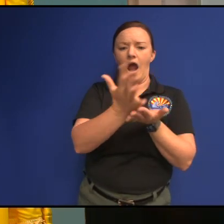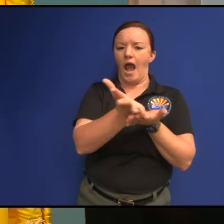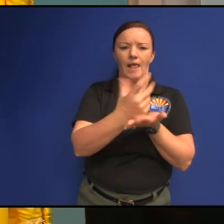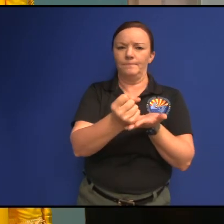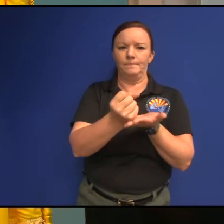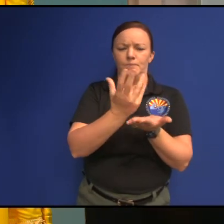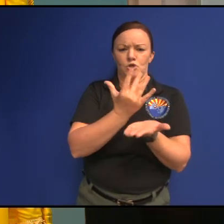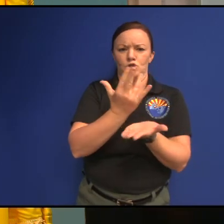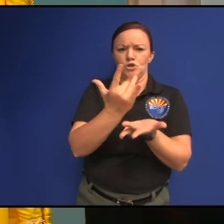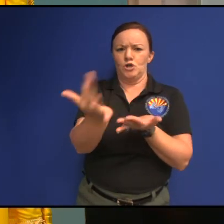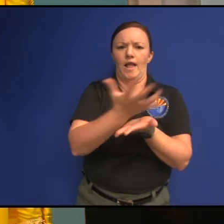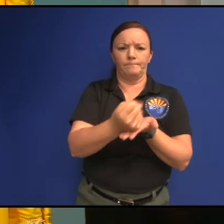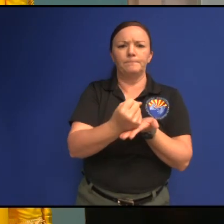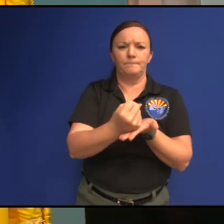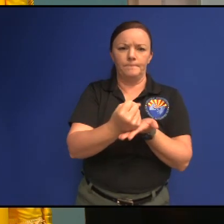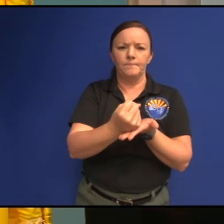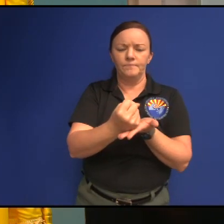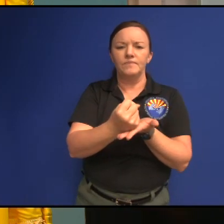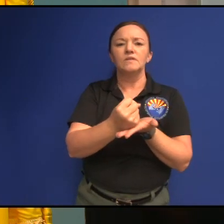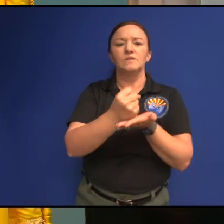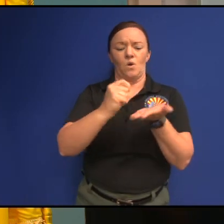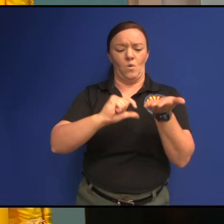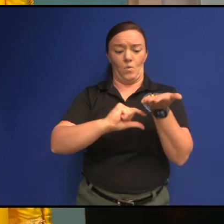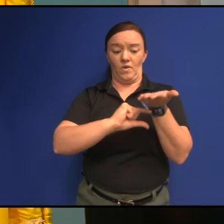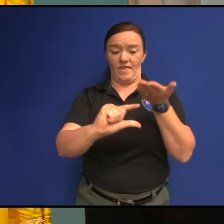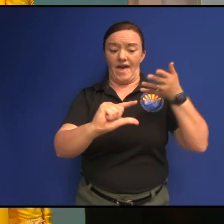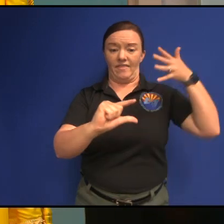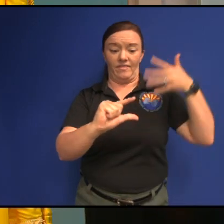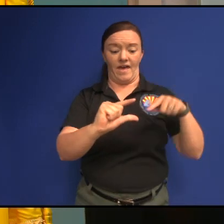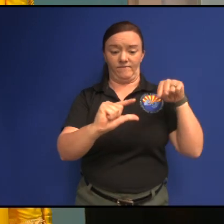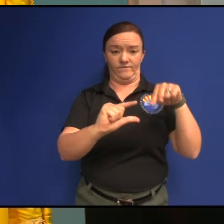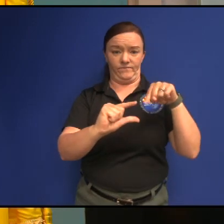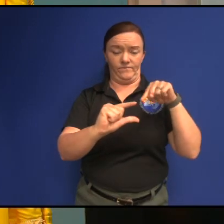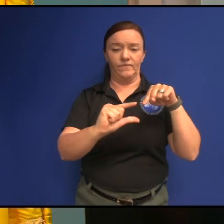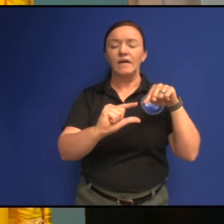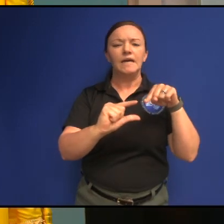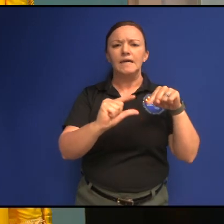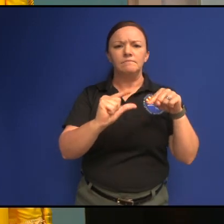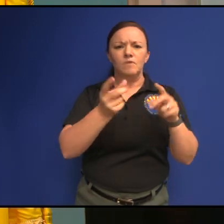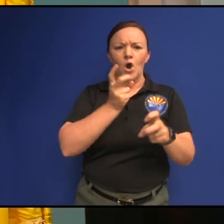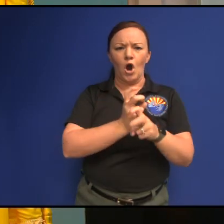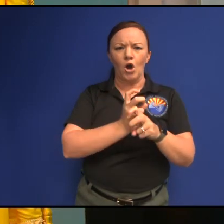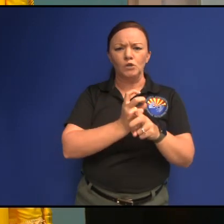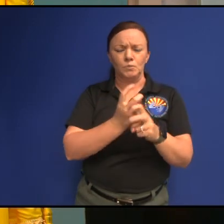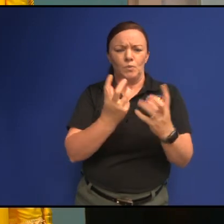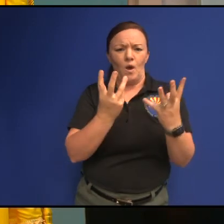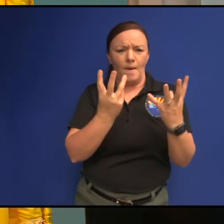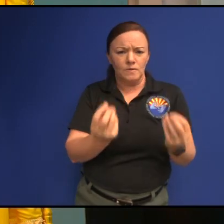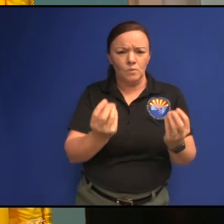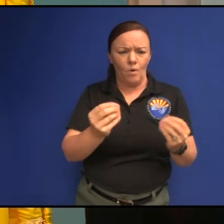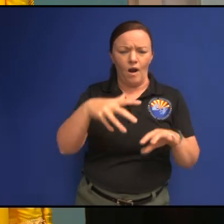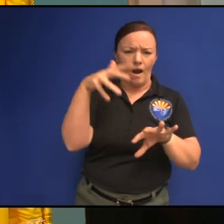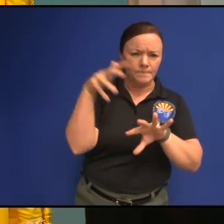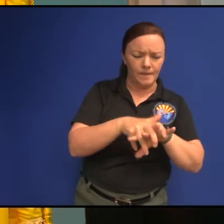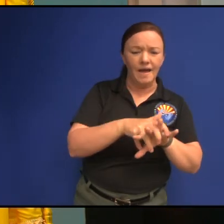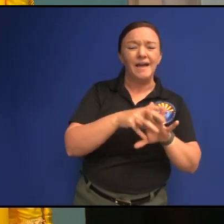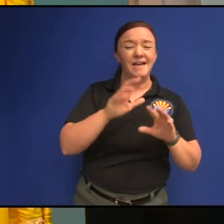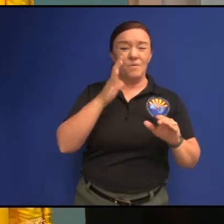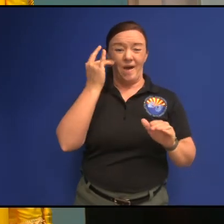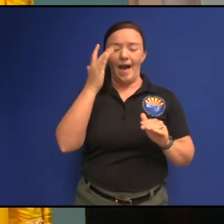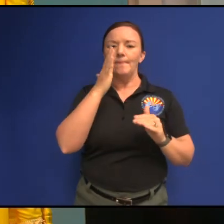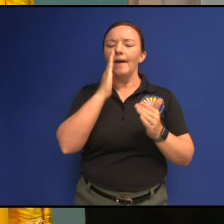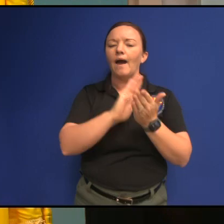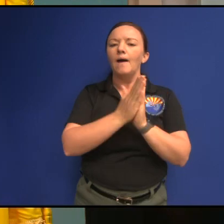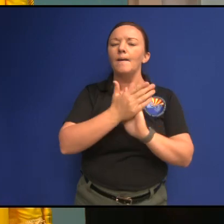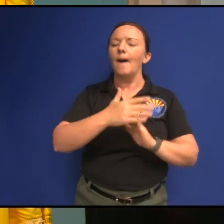you're just at topsoil, no litter layer, and it also burns so hot that it makes it crusty to the point that